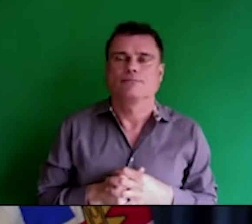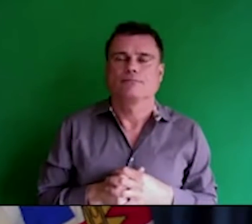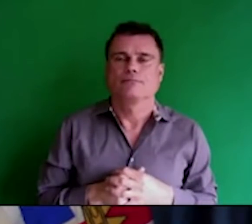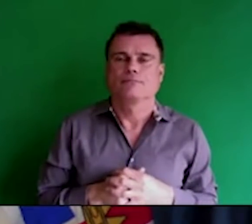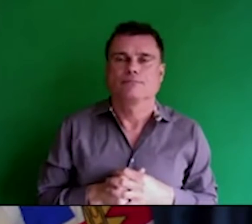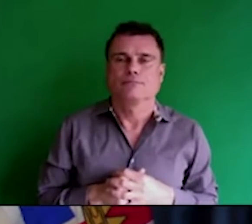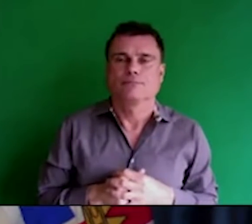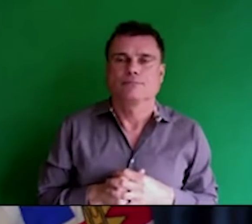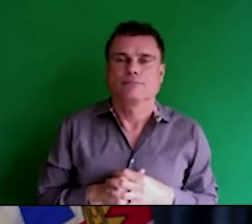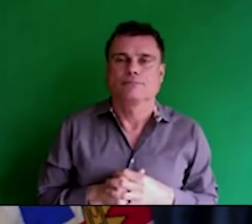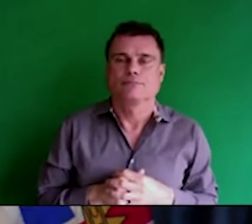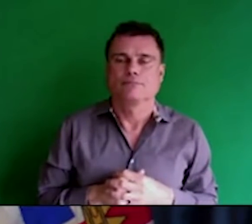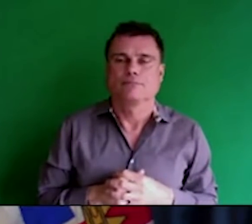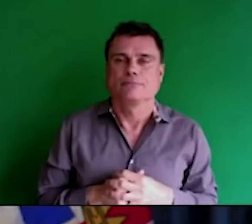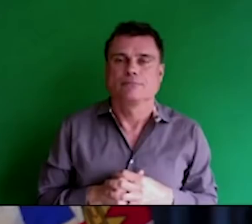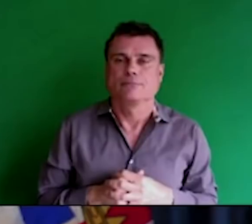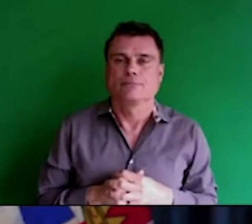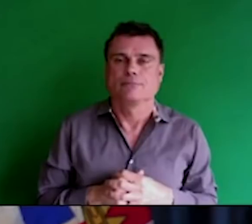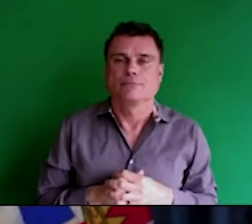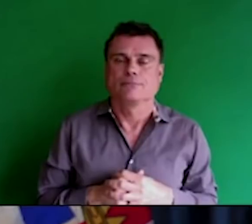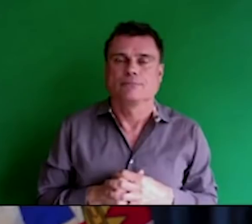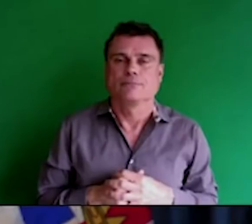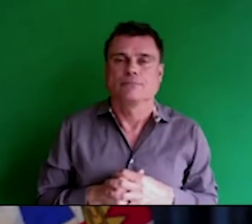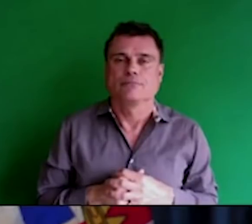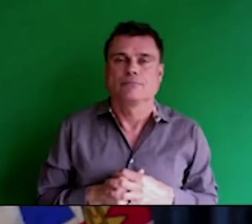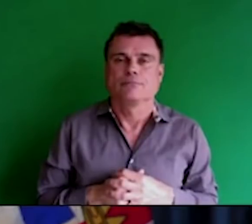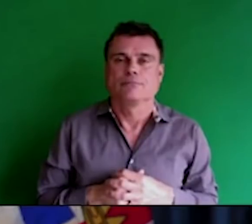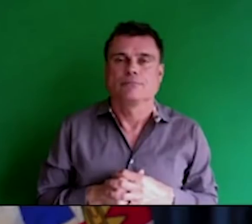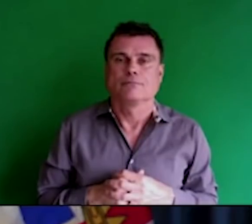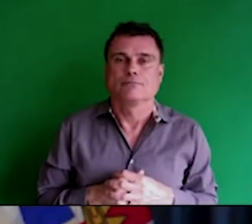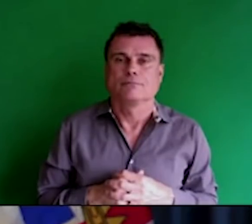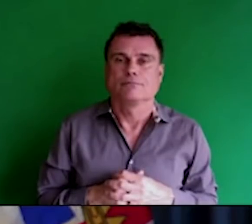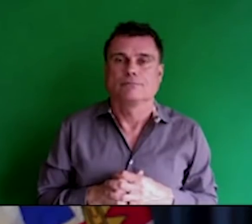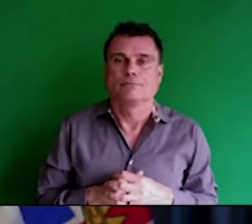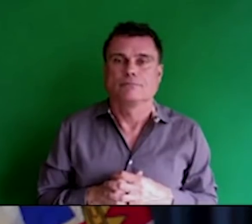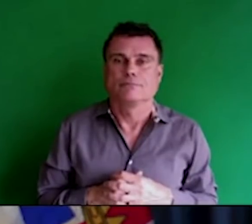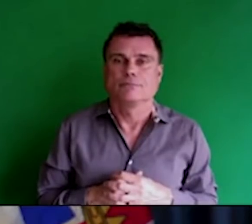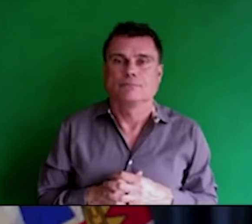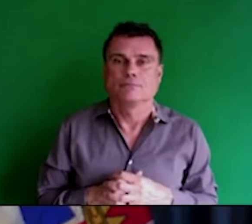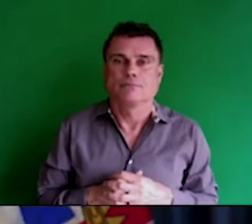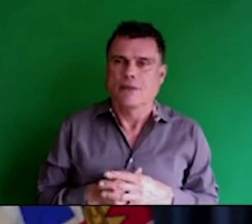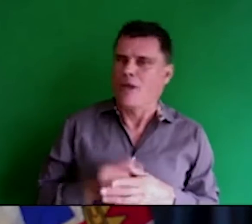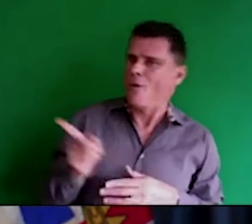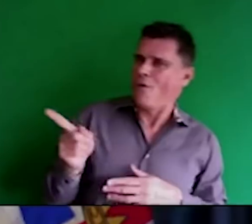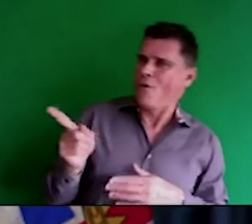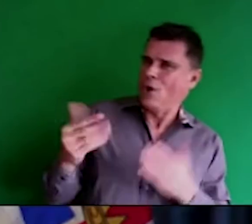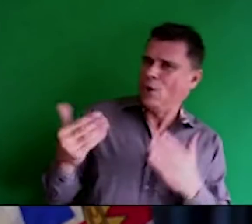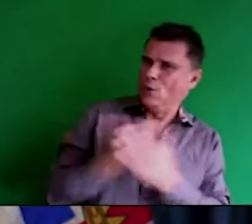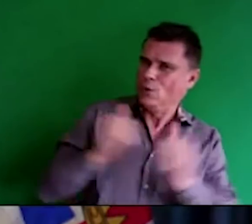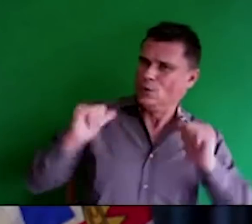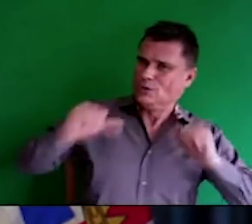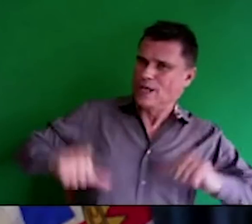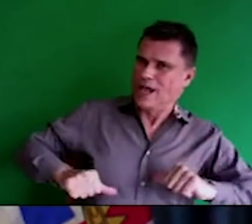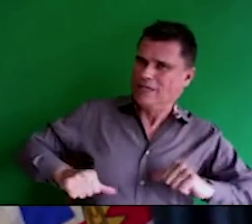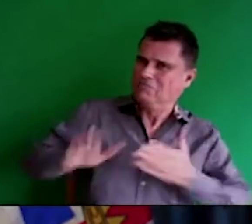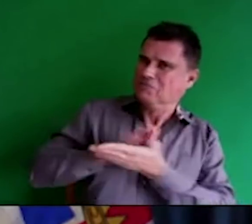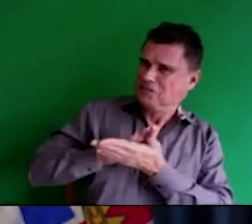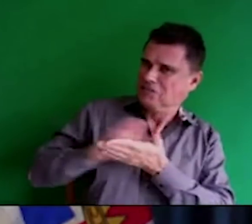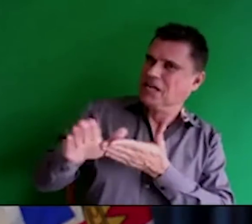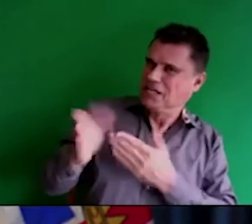Thank you. Good afternoon, everyone. New jacket. Thank you for joining us today.